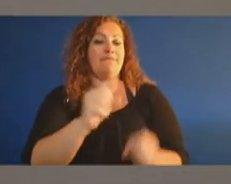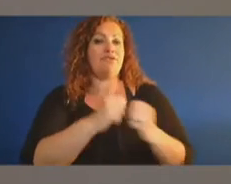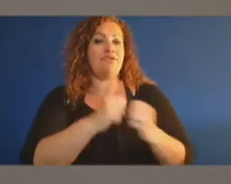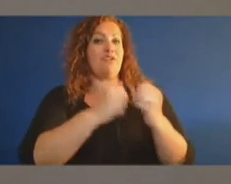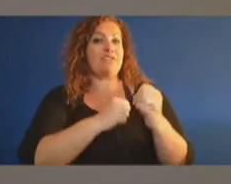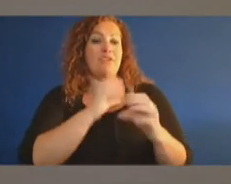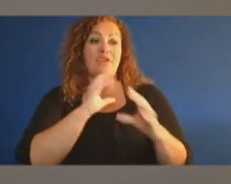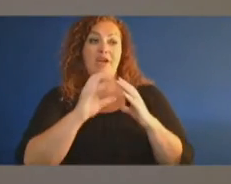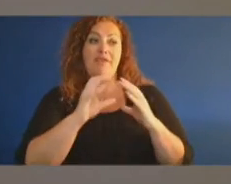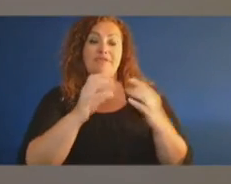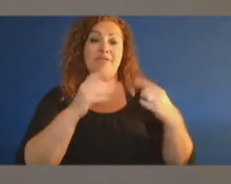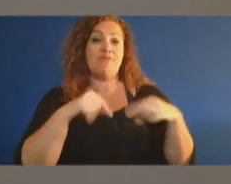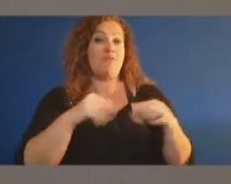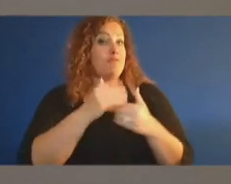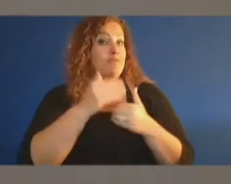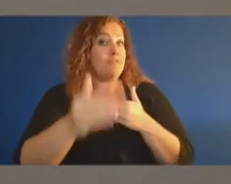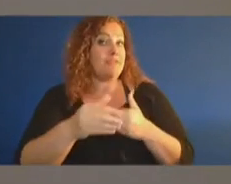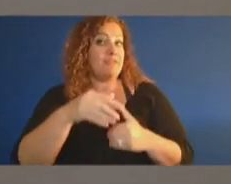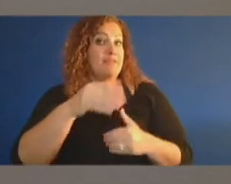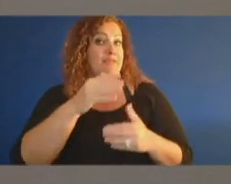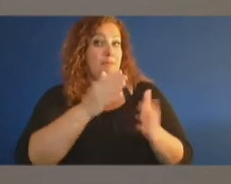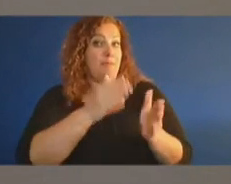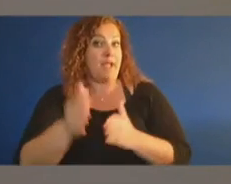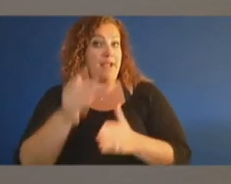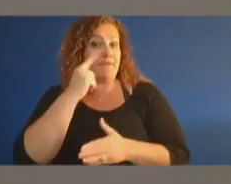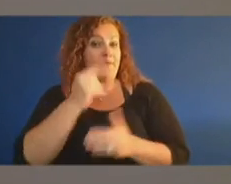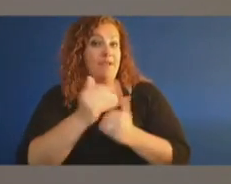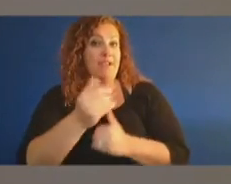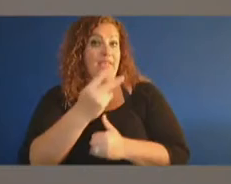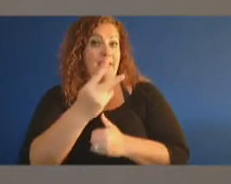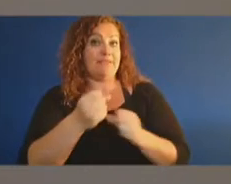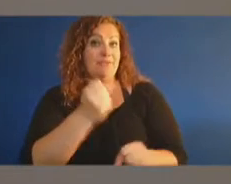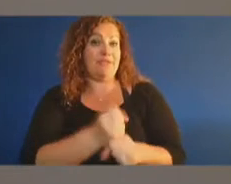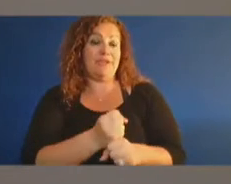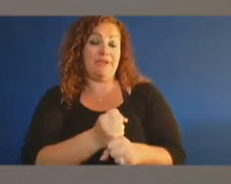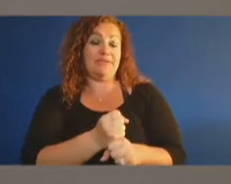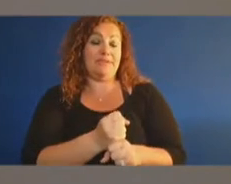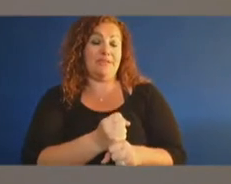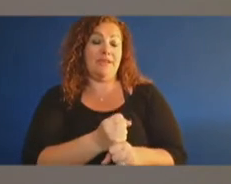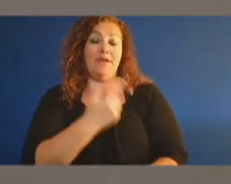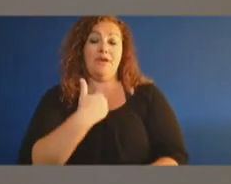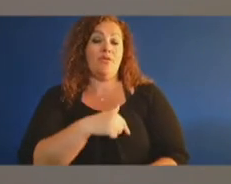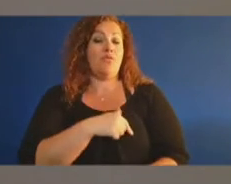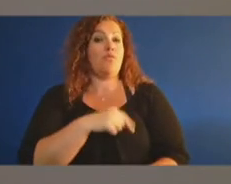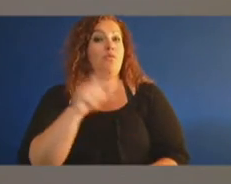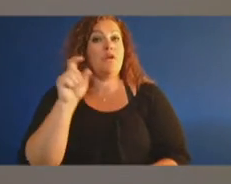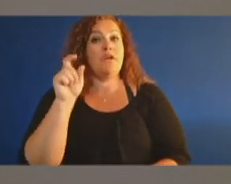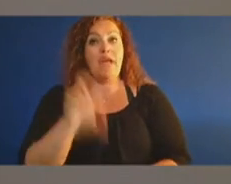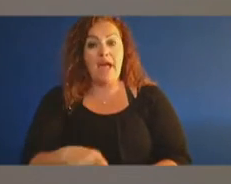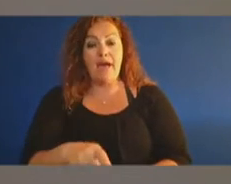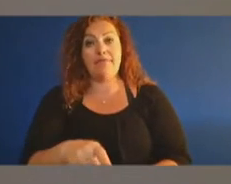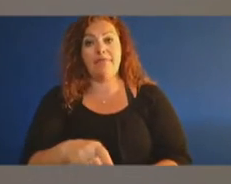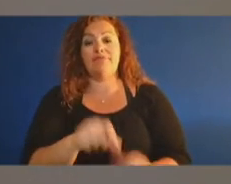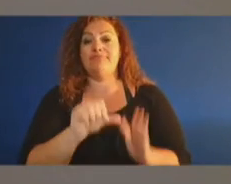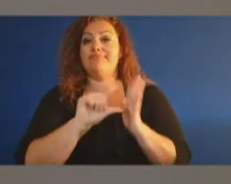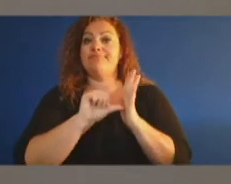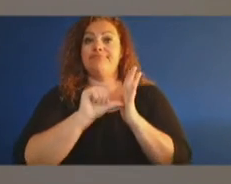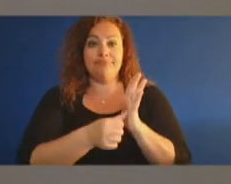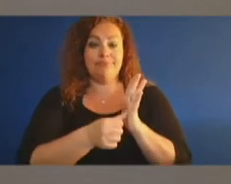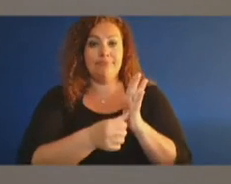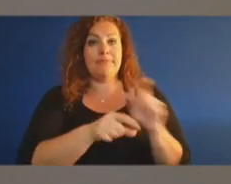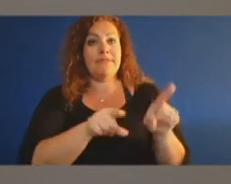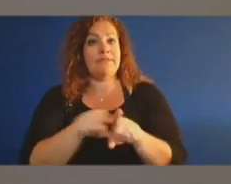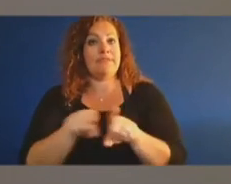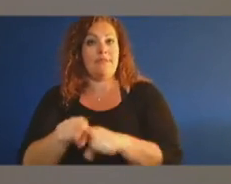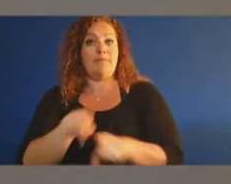we enter this next phase planning for the next two years we have to put the level of emphasis we put into the Udo